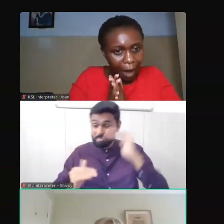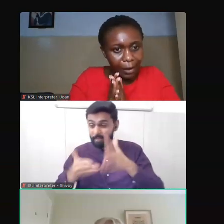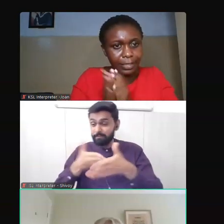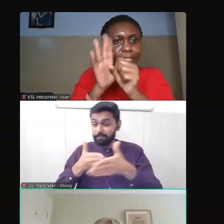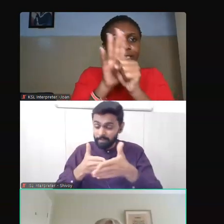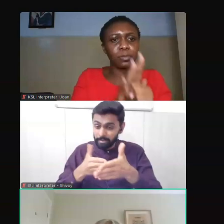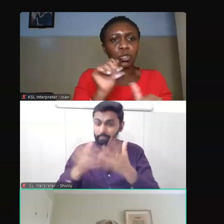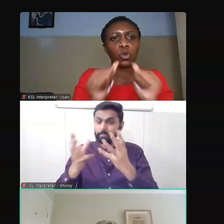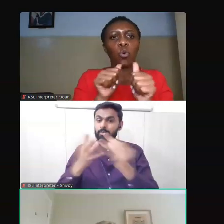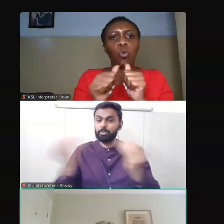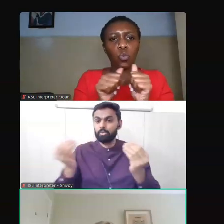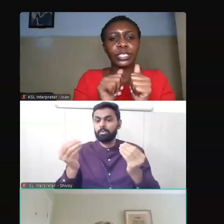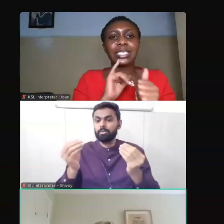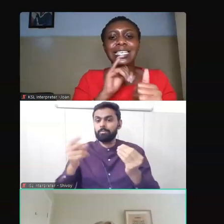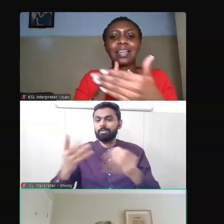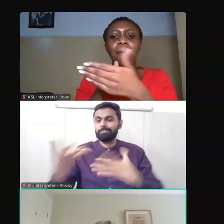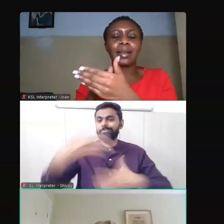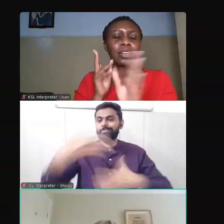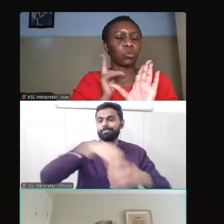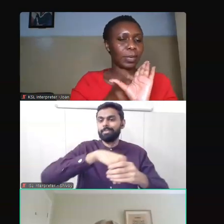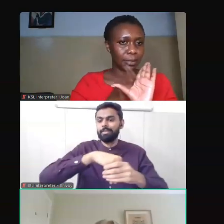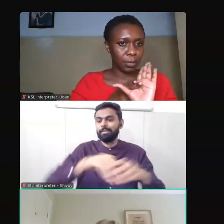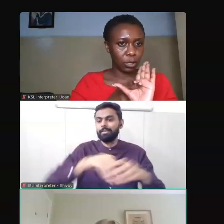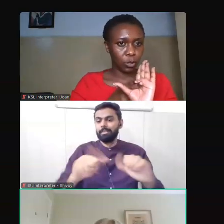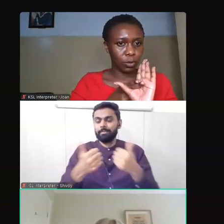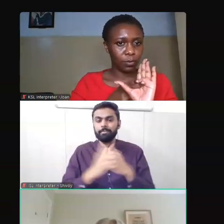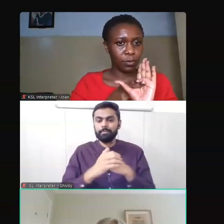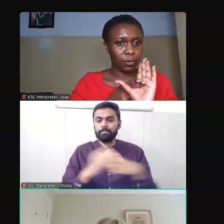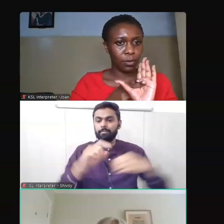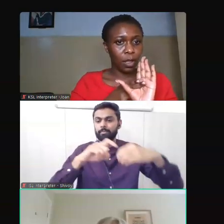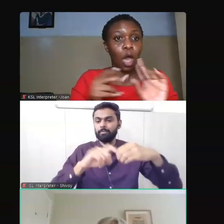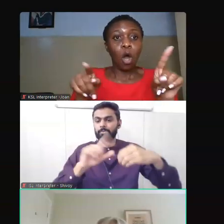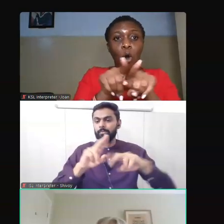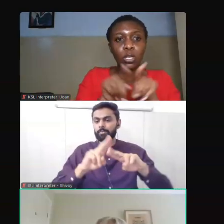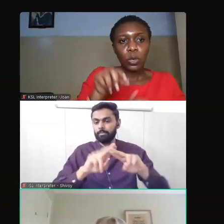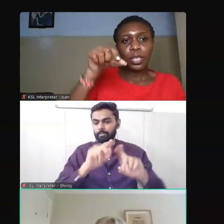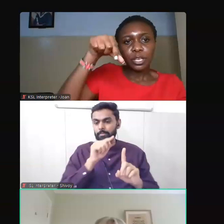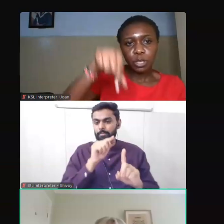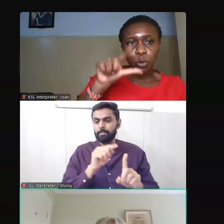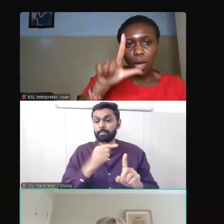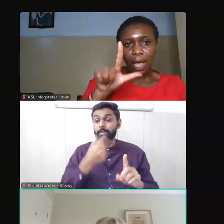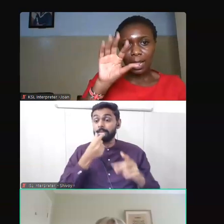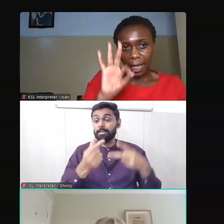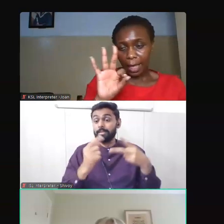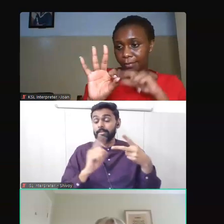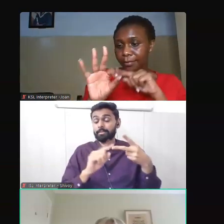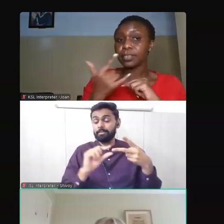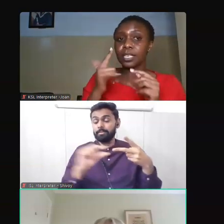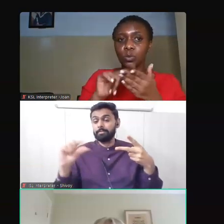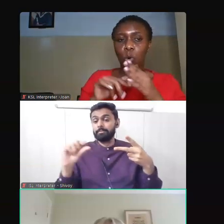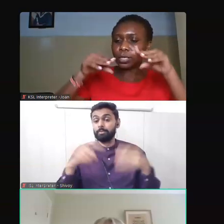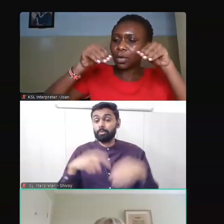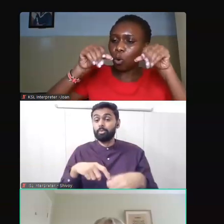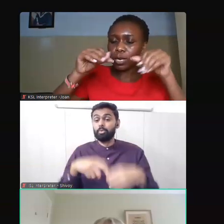to participation. The QLF also states that a quality education must